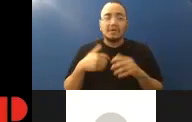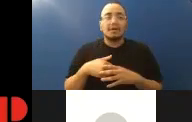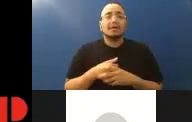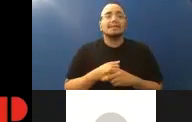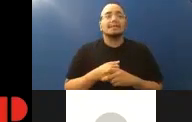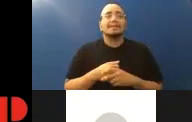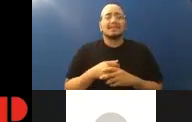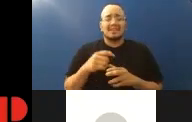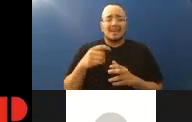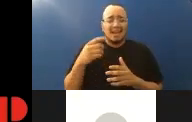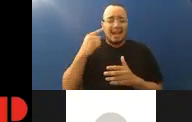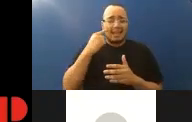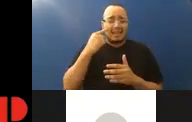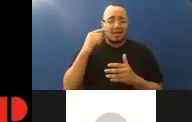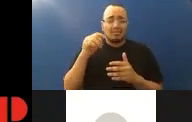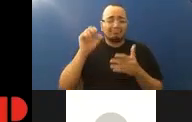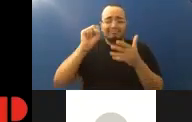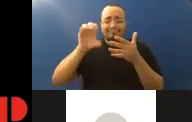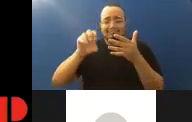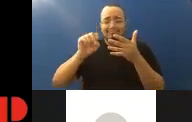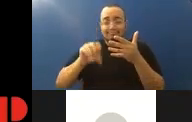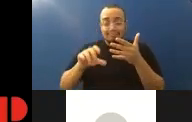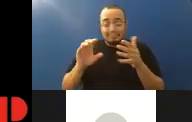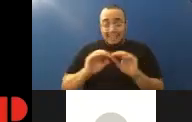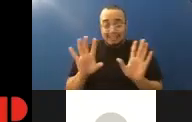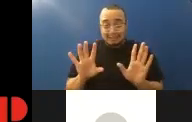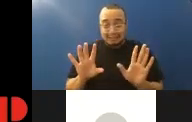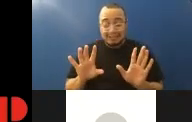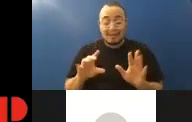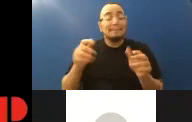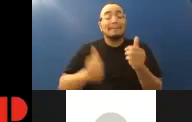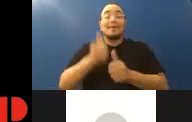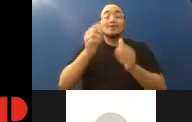making sense, I think all of that is very important. But most importantly, make sure that